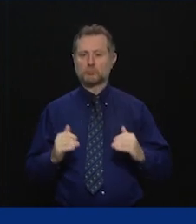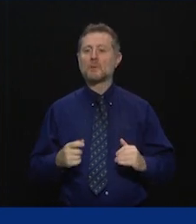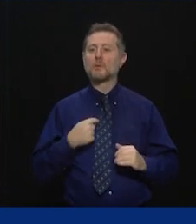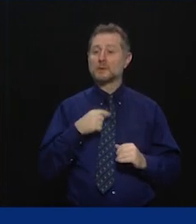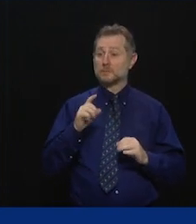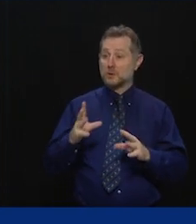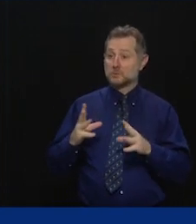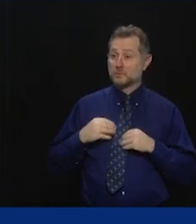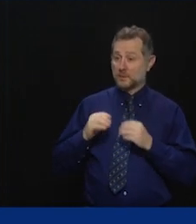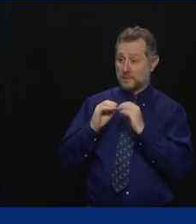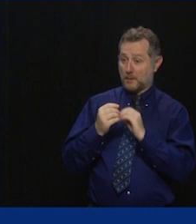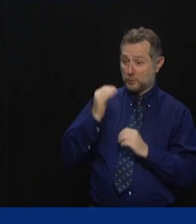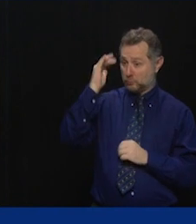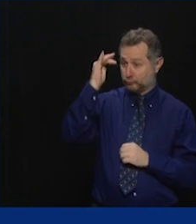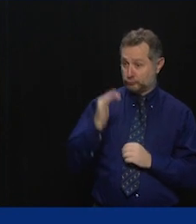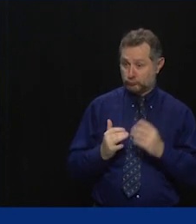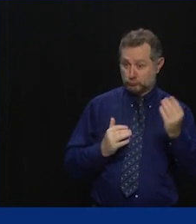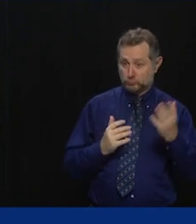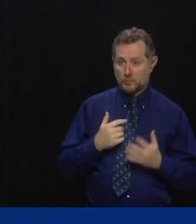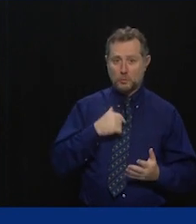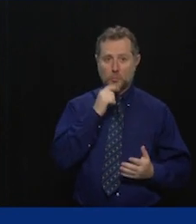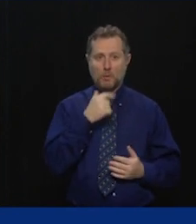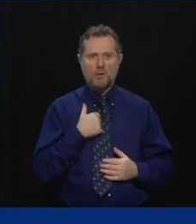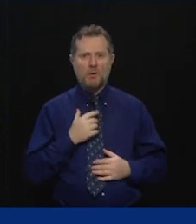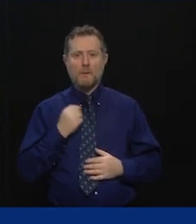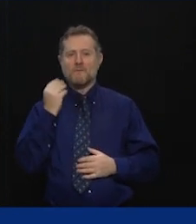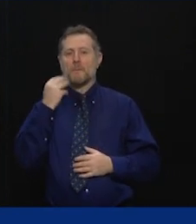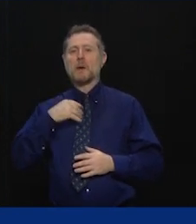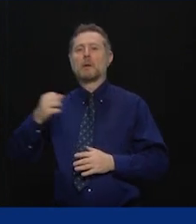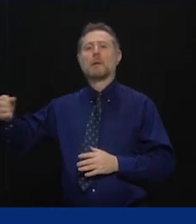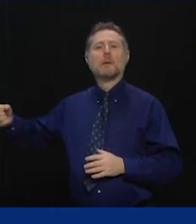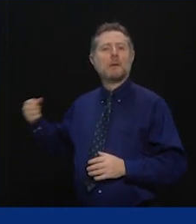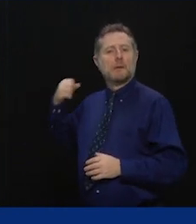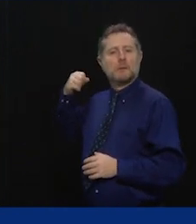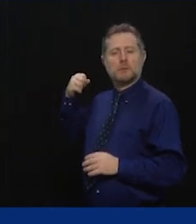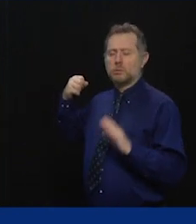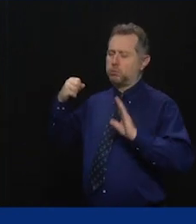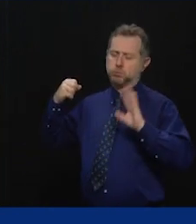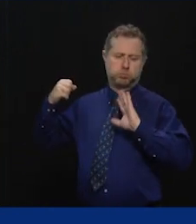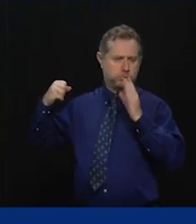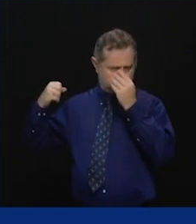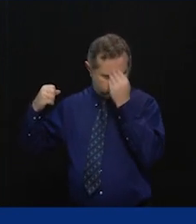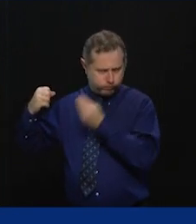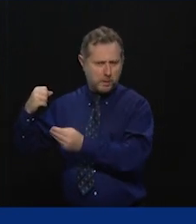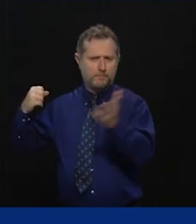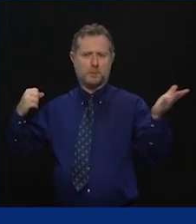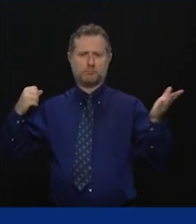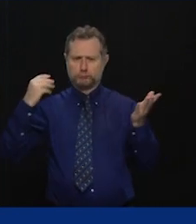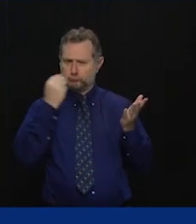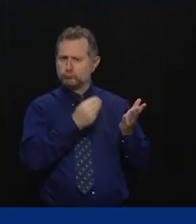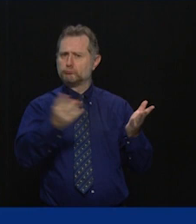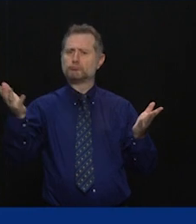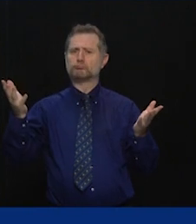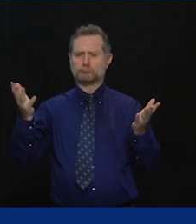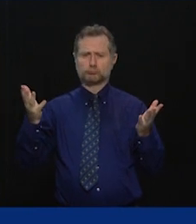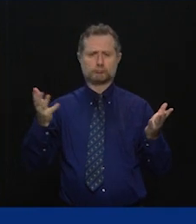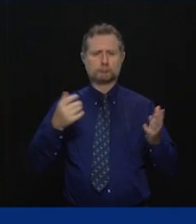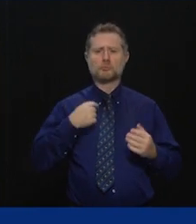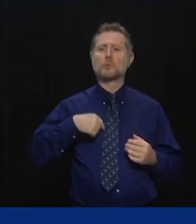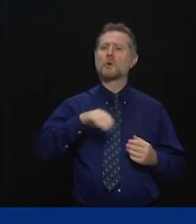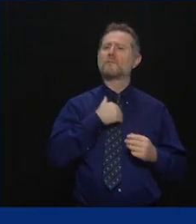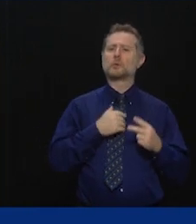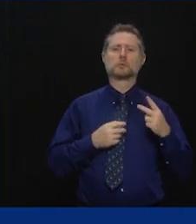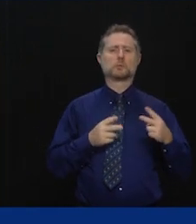don't need to sit on it. I want to make sure everybody pays attention and has this information available to them. So these are the 2 sites that you'll start